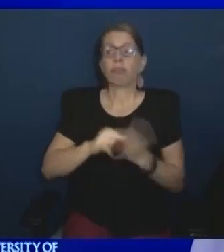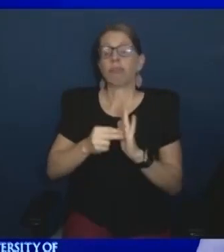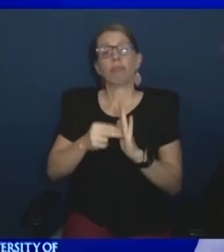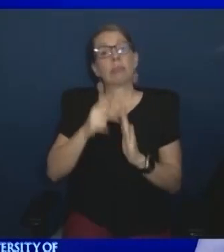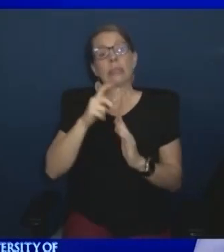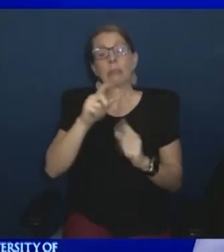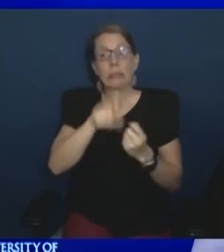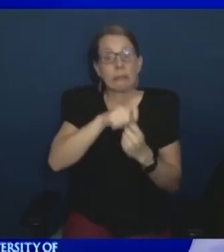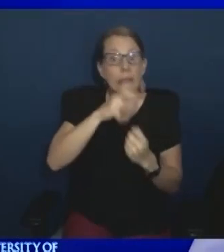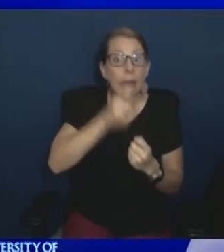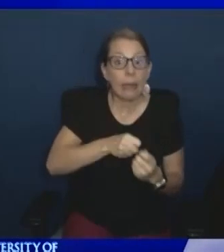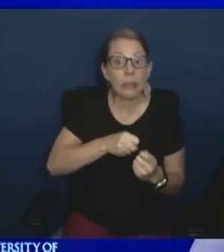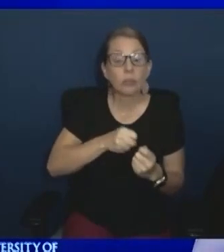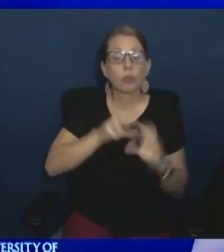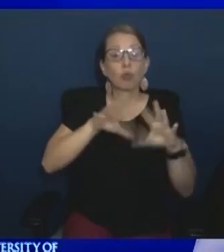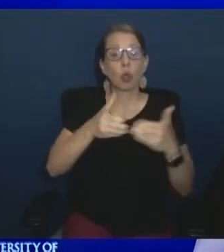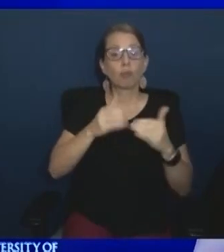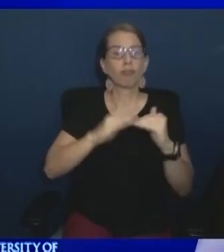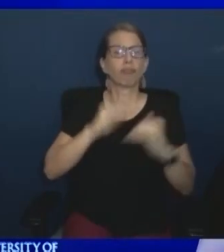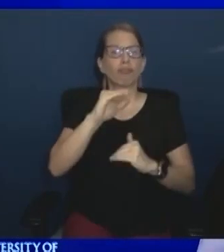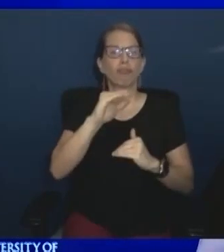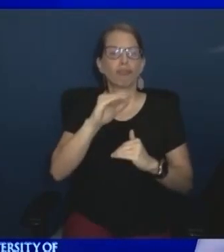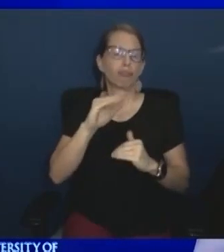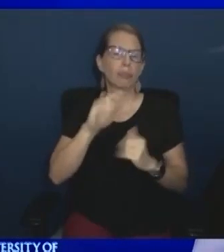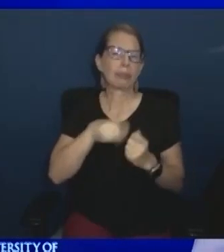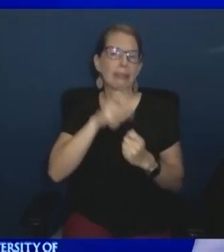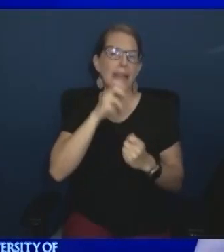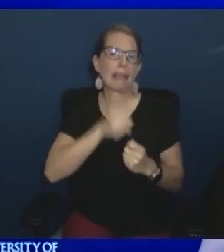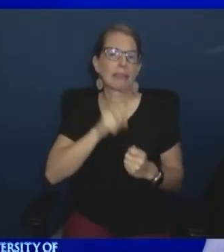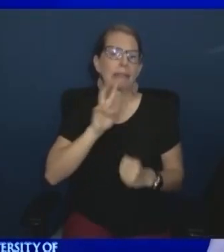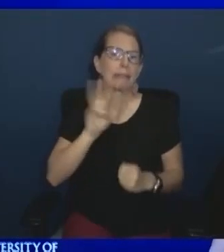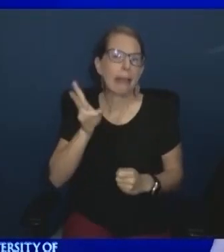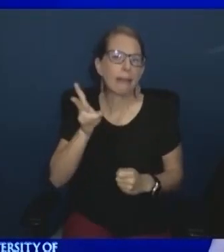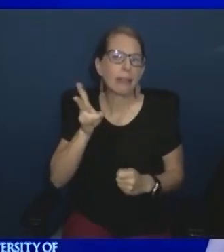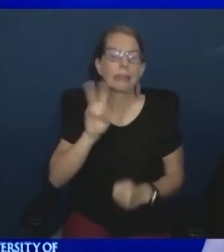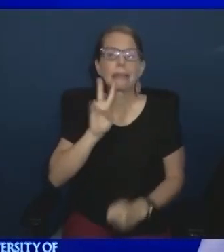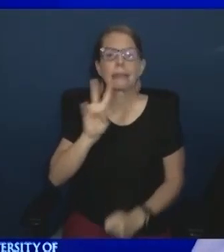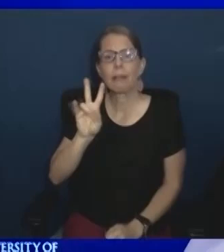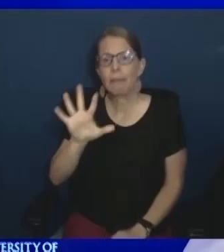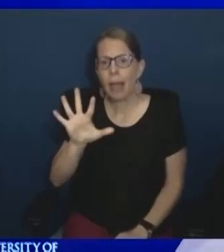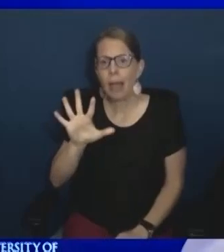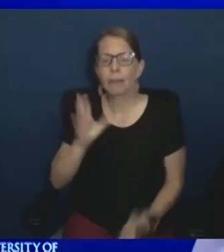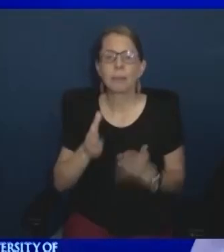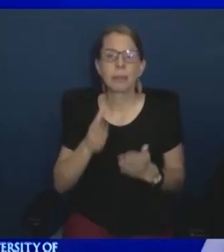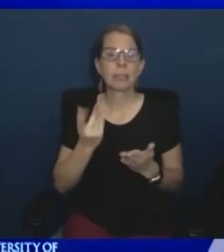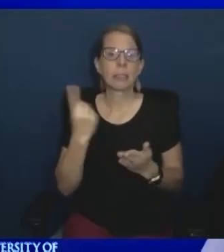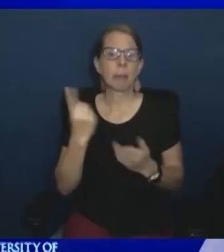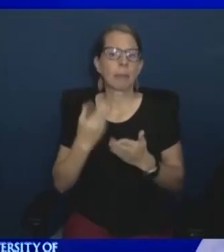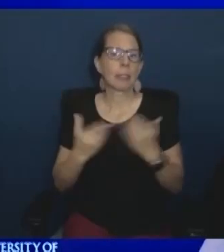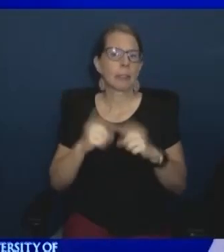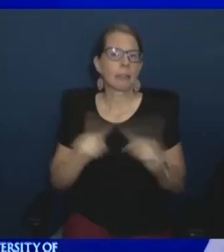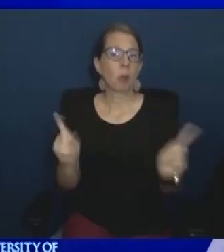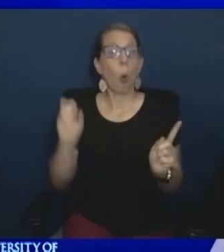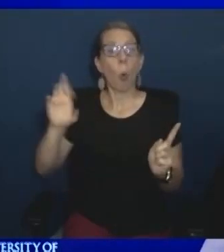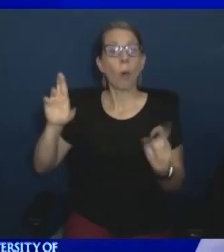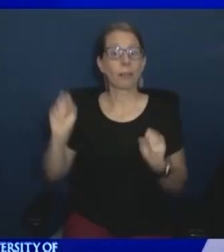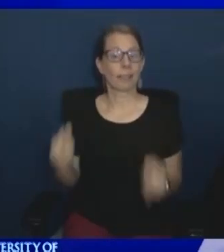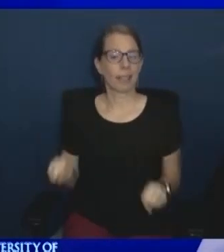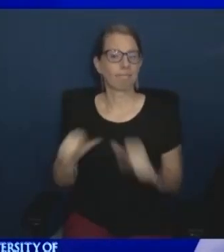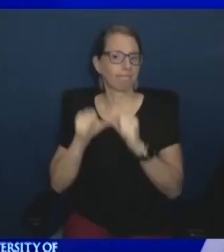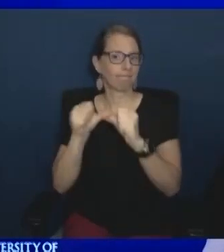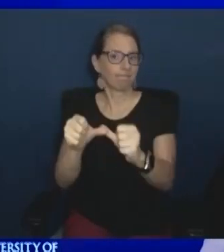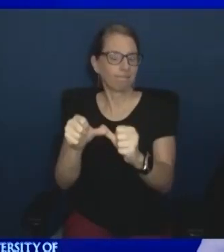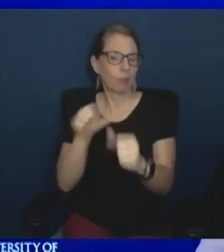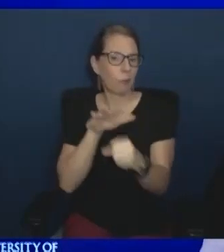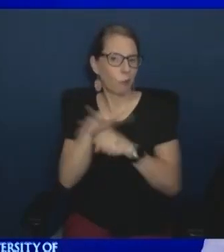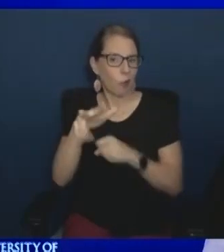above, say, a certain age, either 70 or 75 or something different? or can we all just continue to be fully vaccinated